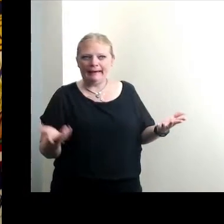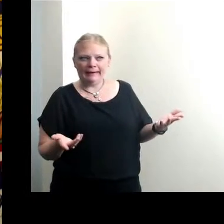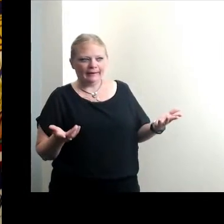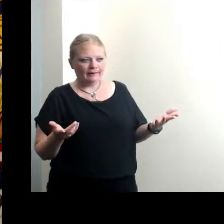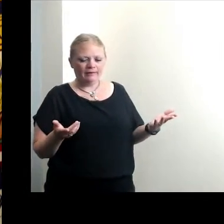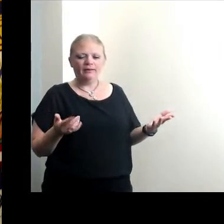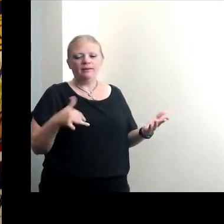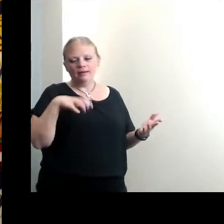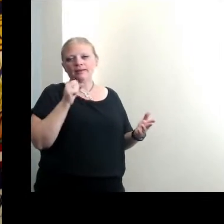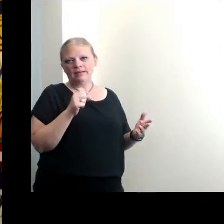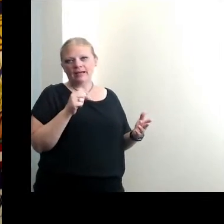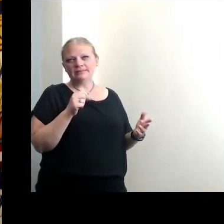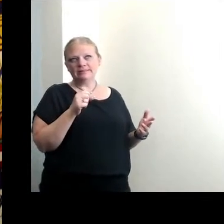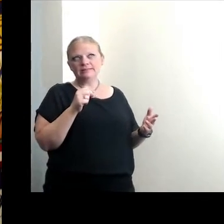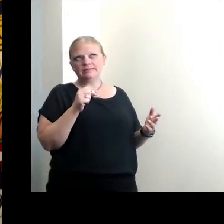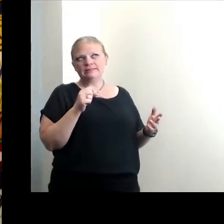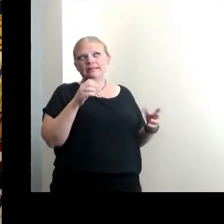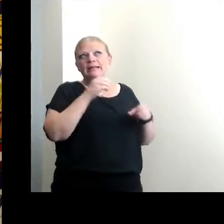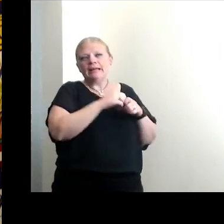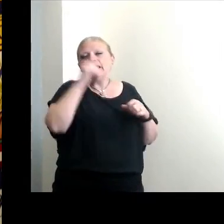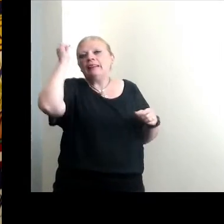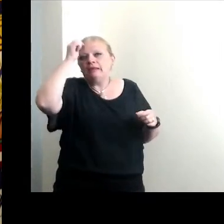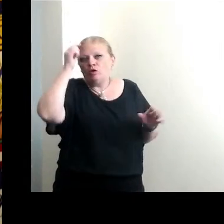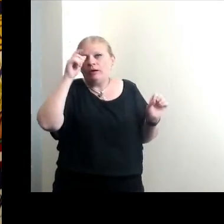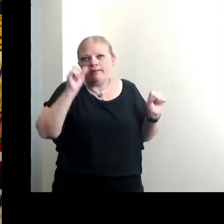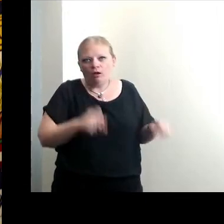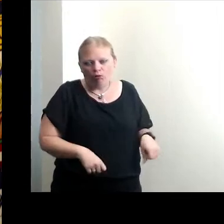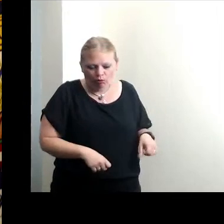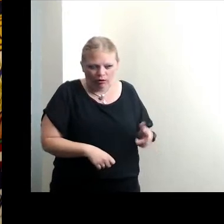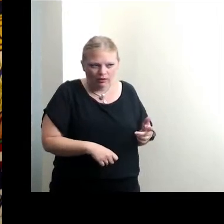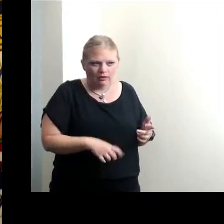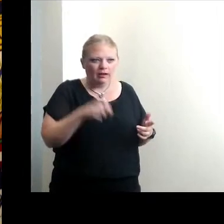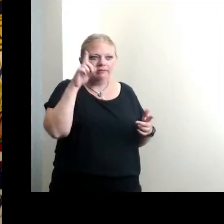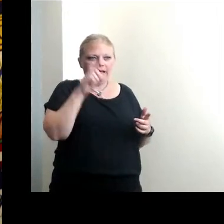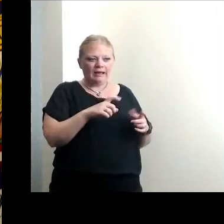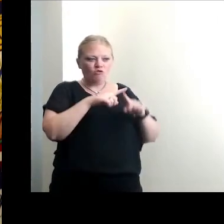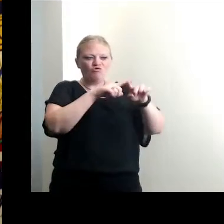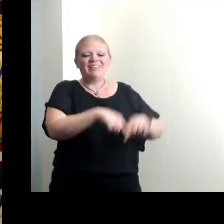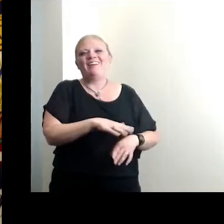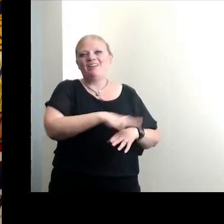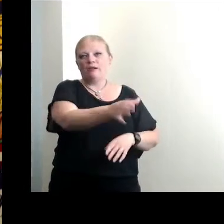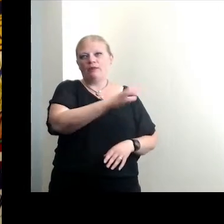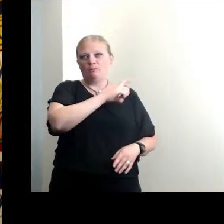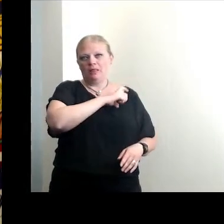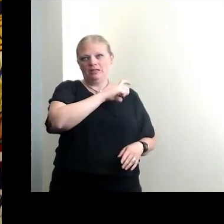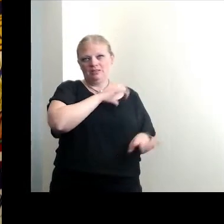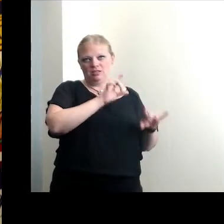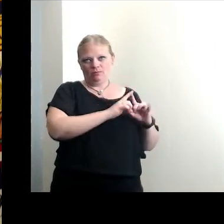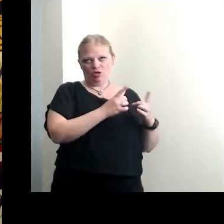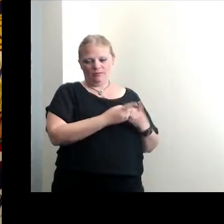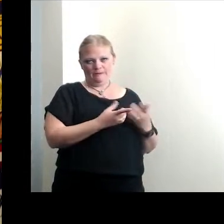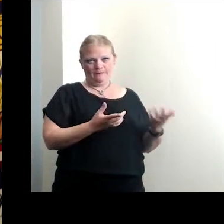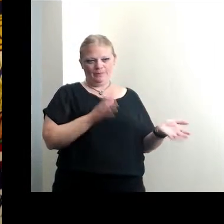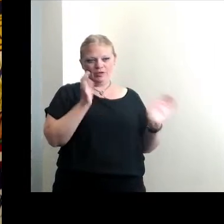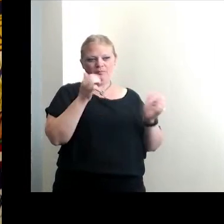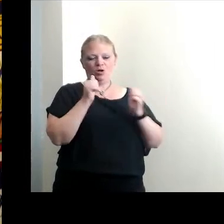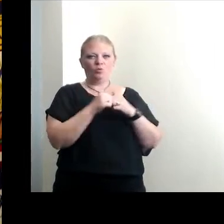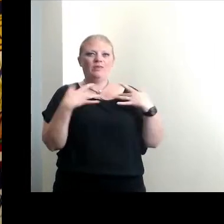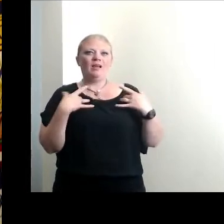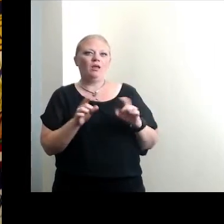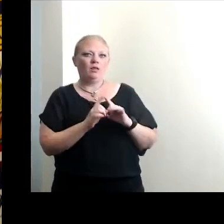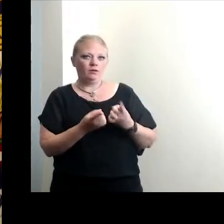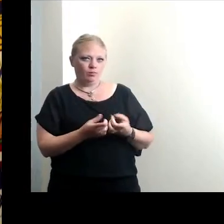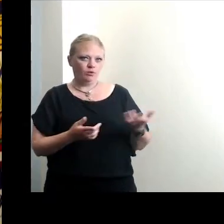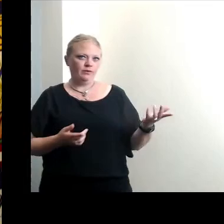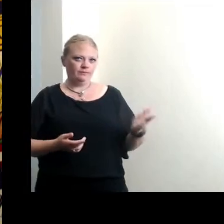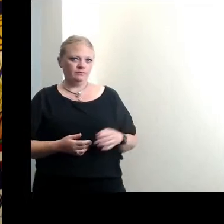did it. Yes, they theoretically could, and they'd have to rely on their police department to enforce it, as compared to having a health department